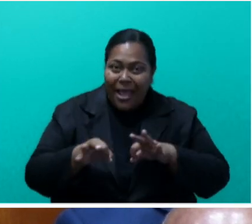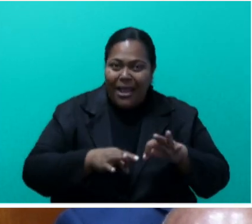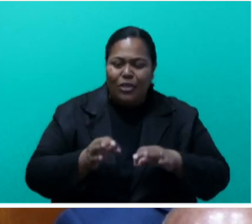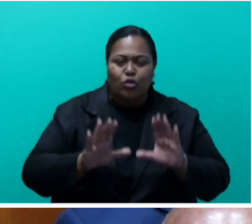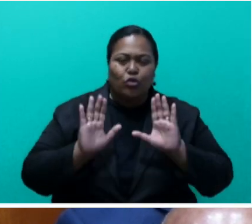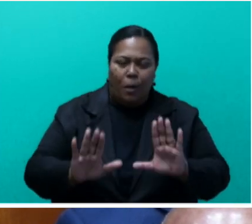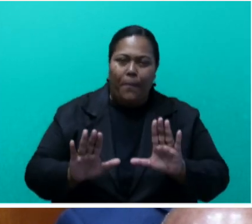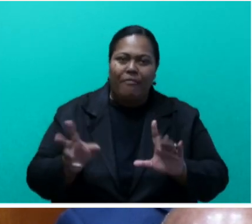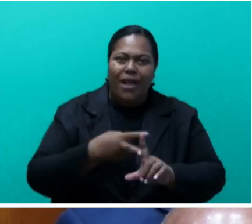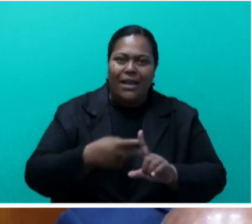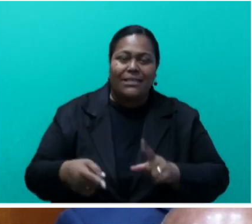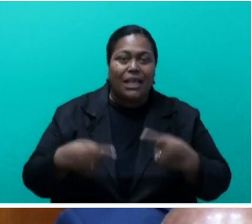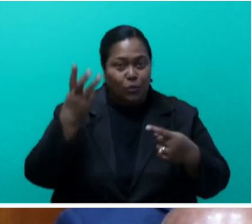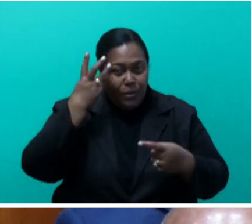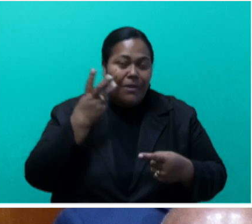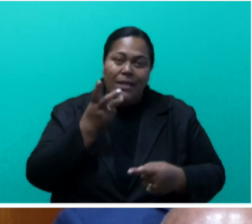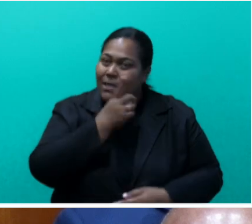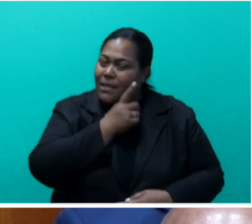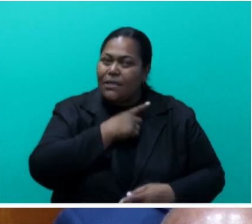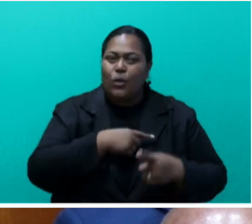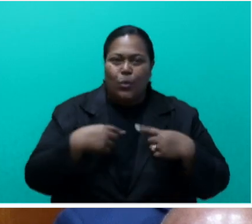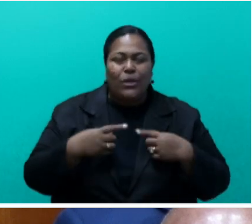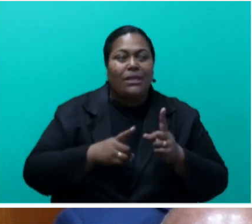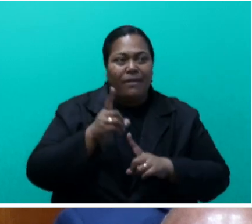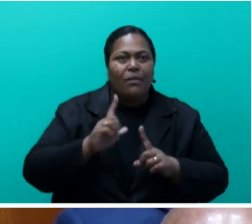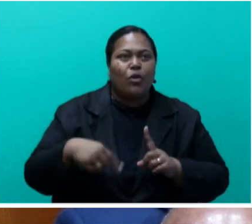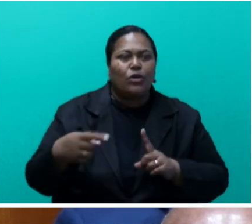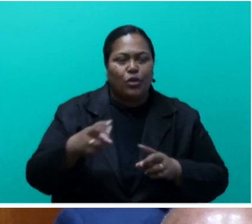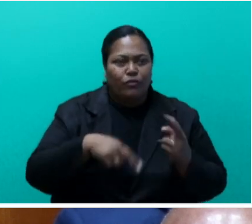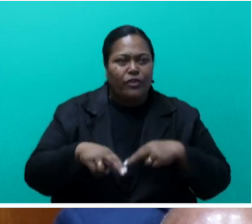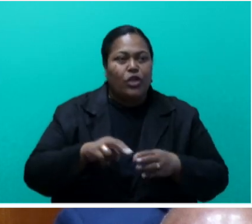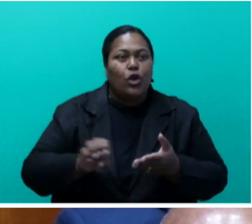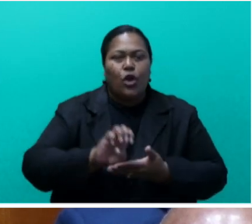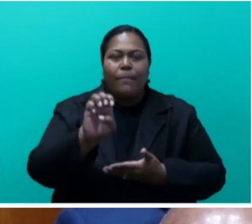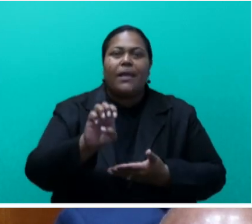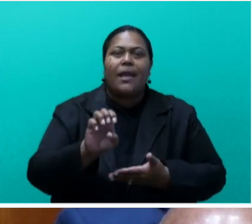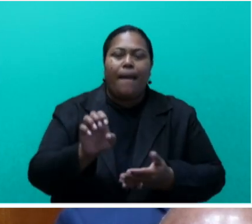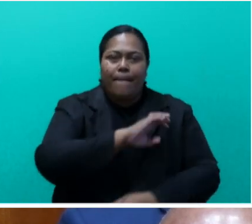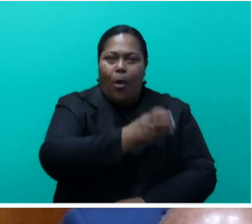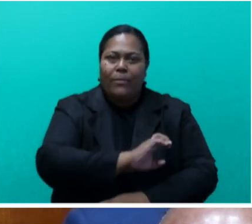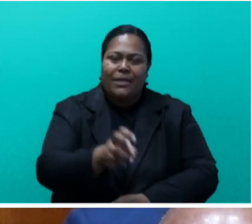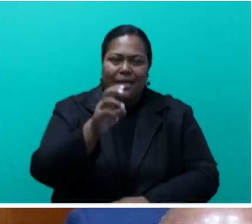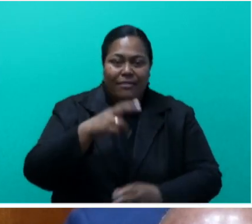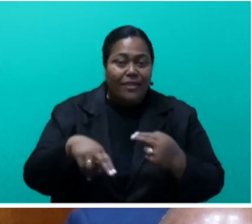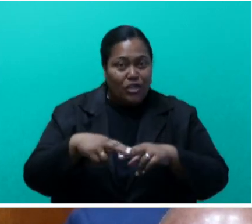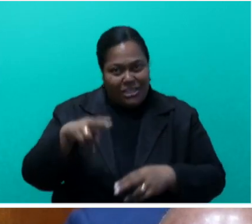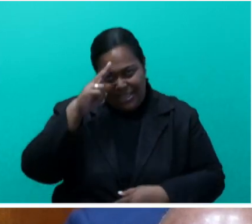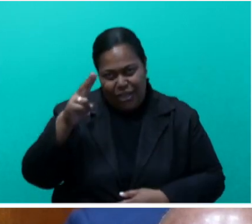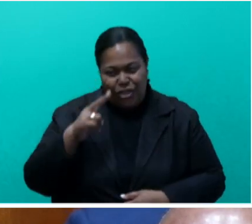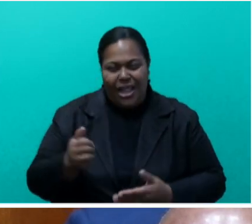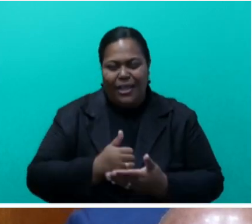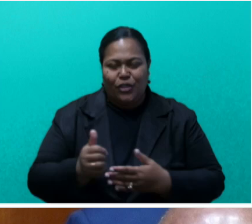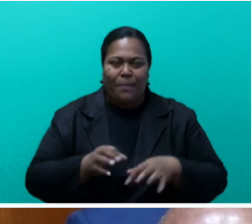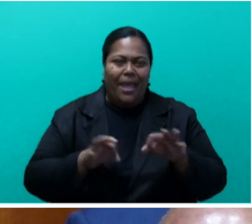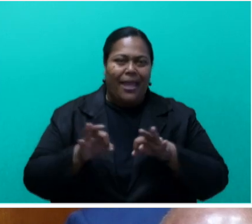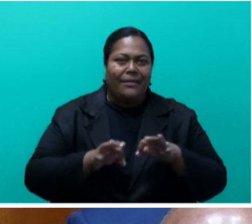and developing the upcoming Fiji Women's Economic Empowerment National Plan. Honorable Speaker, I'm pleased to share that following